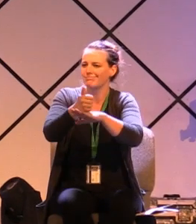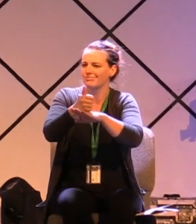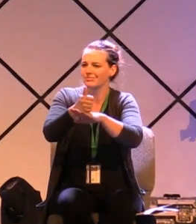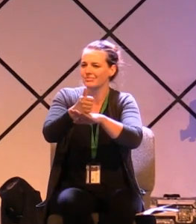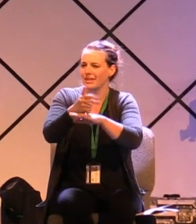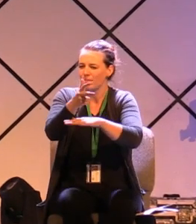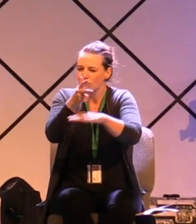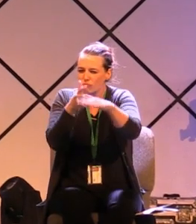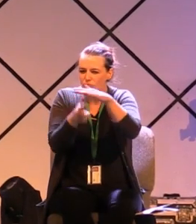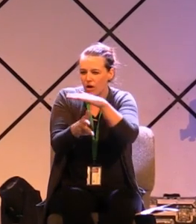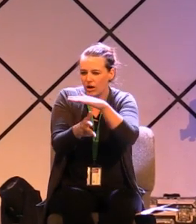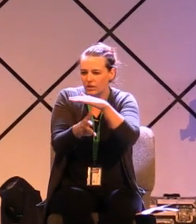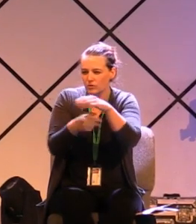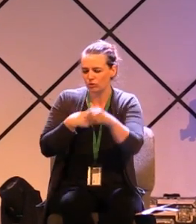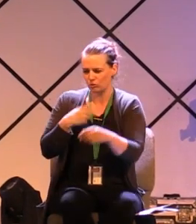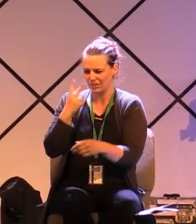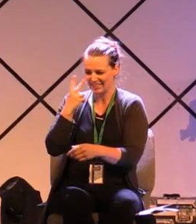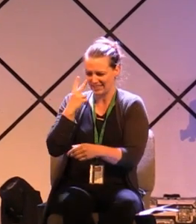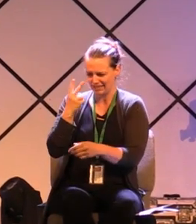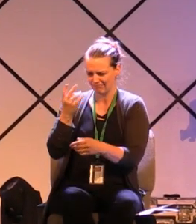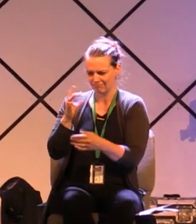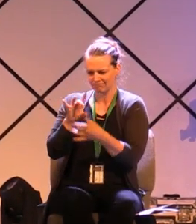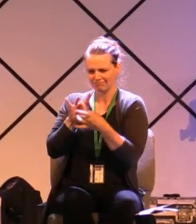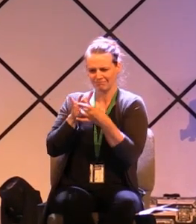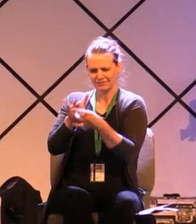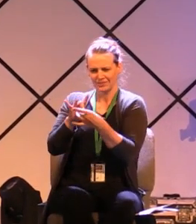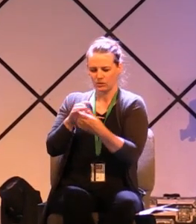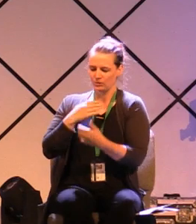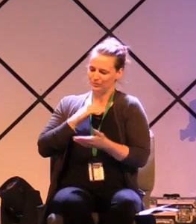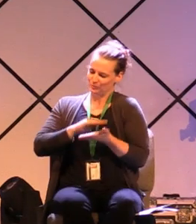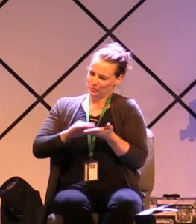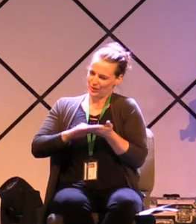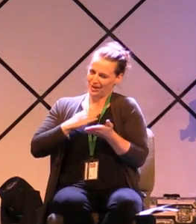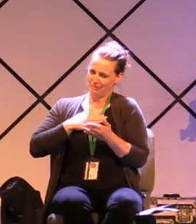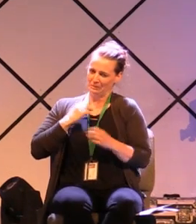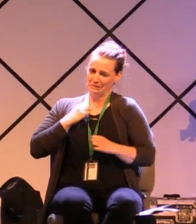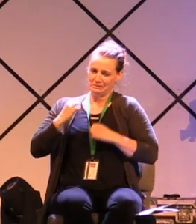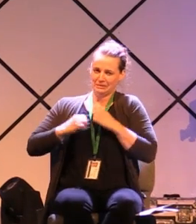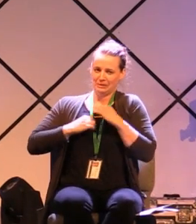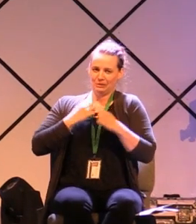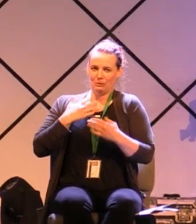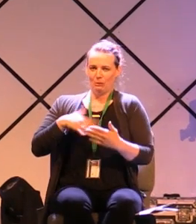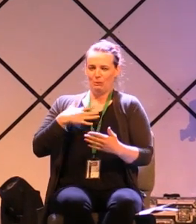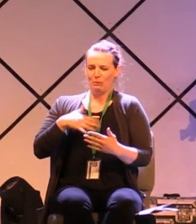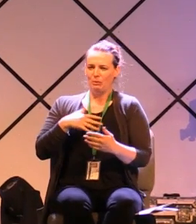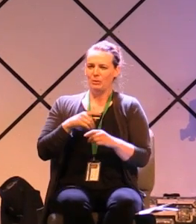saw the connection, excuse me, I don't usually get emotional up here,